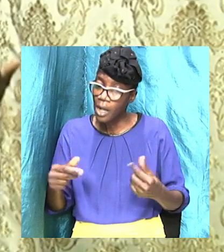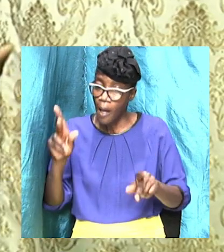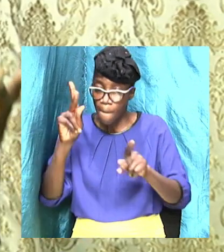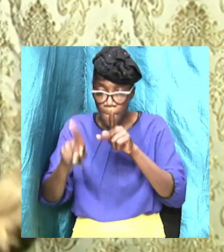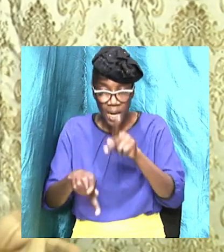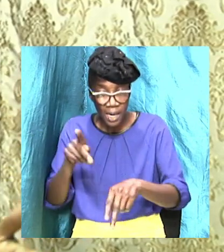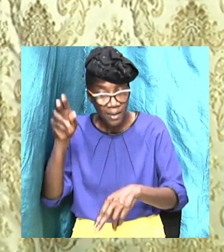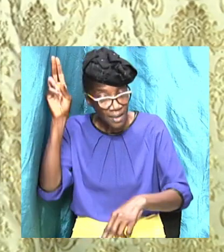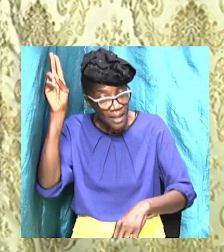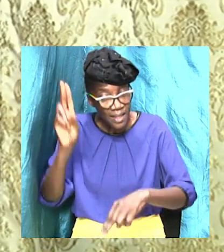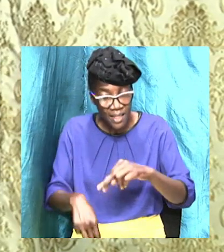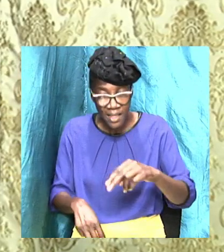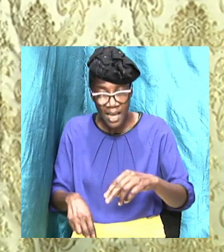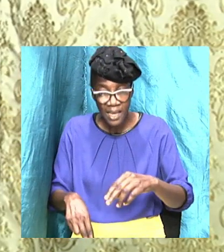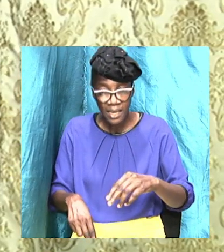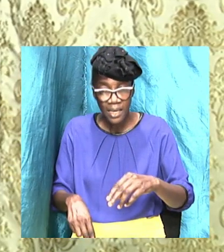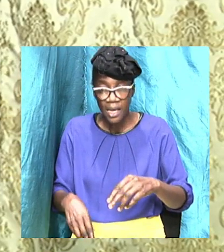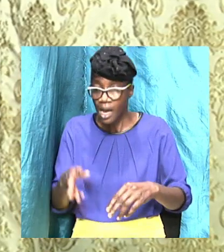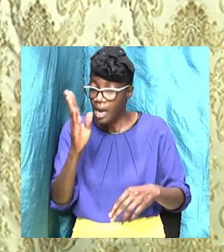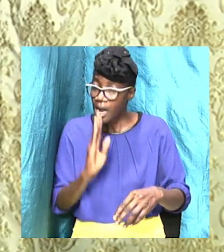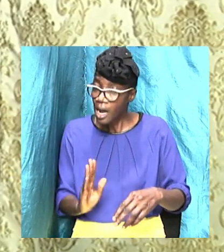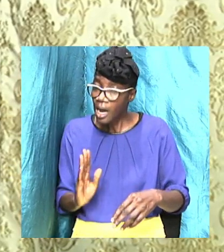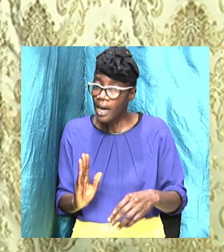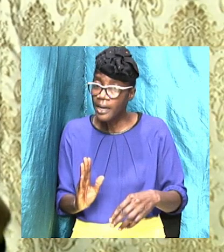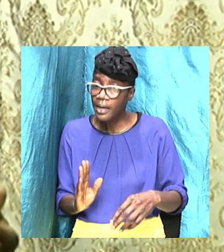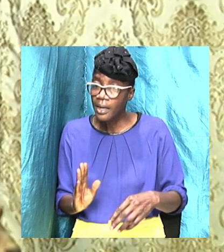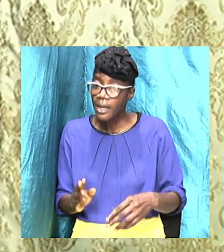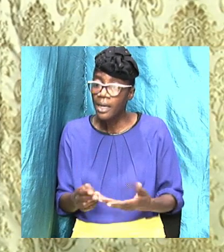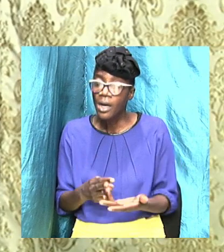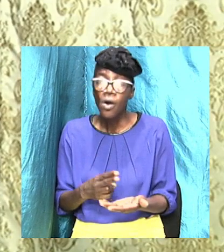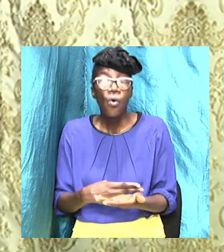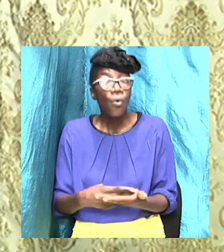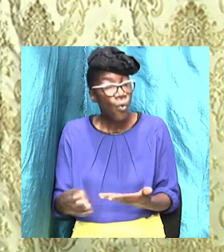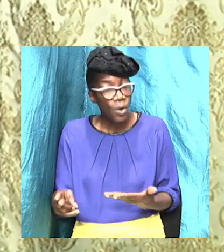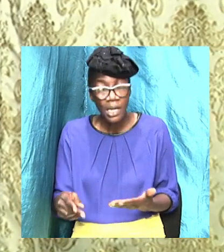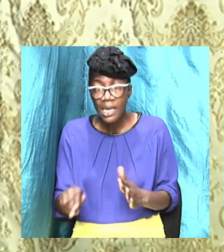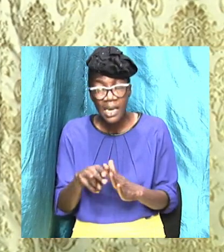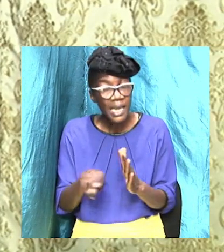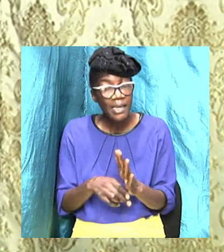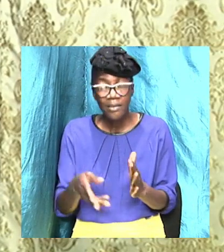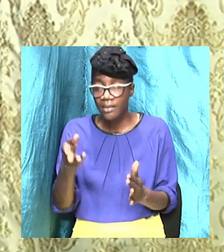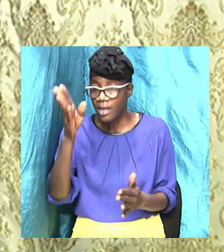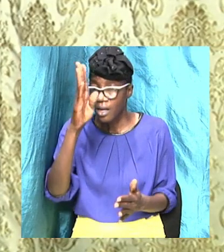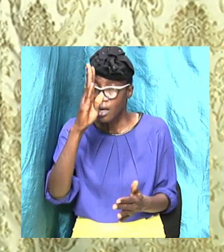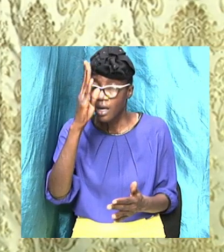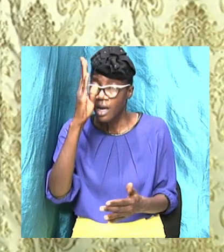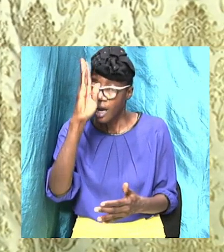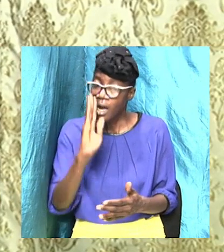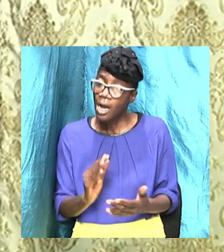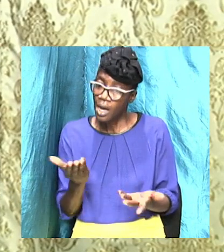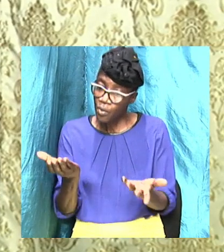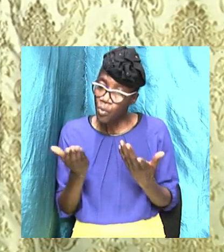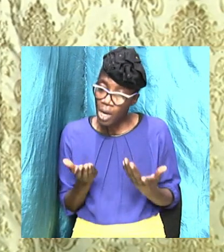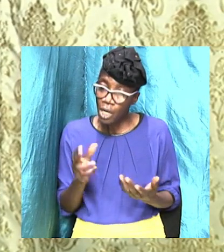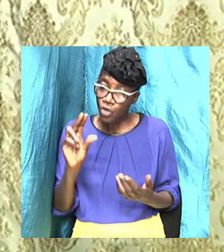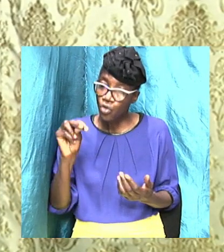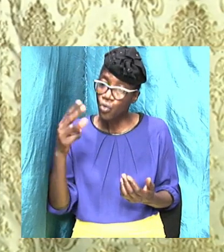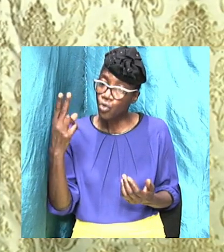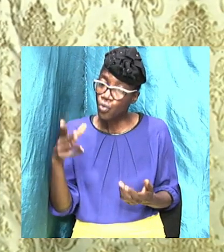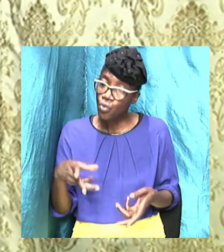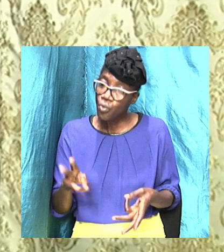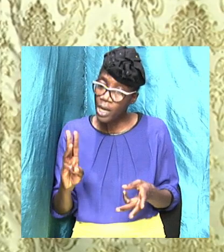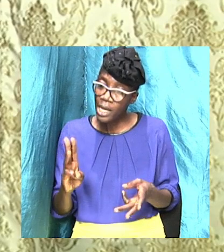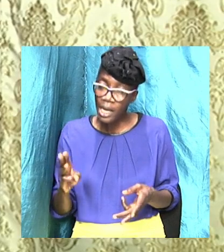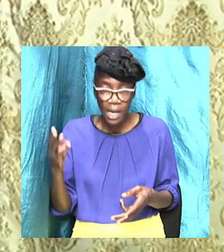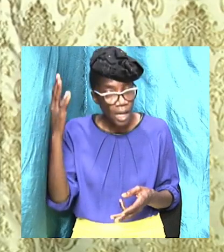say holiness is what he require, holiness is what God require, and there is no two way about it. So why should you be